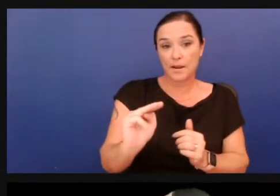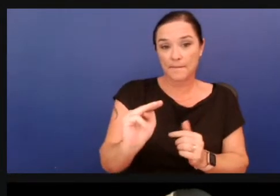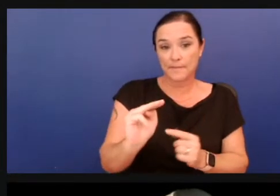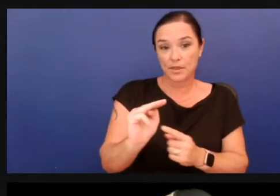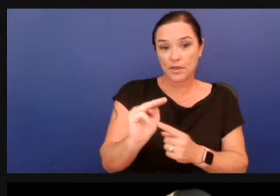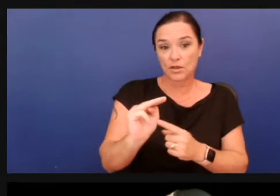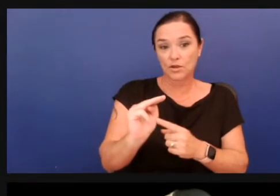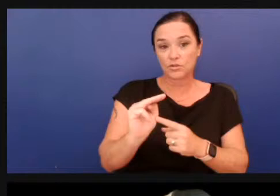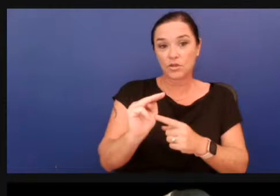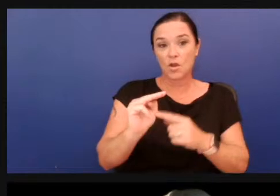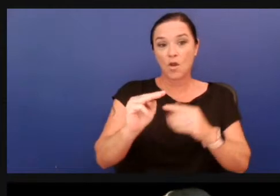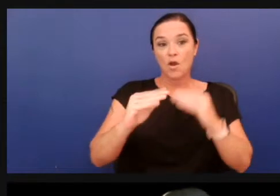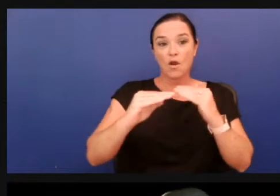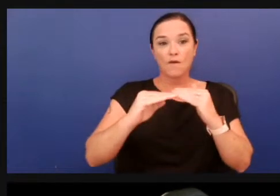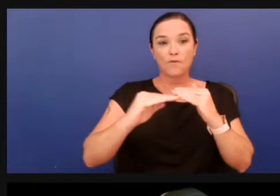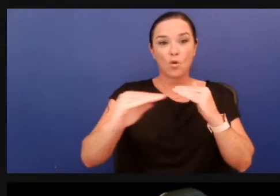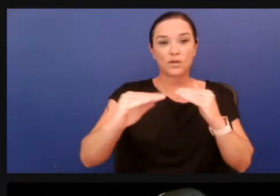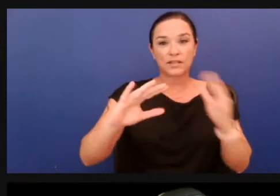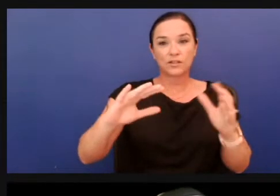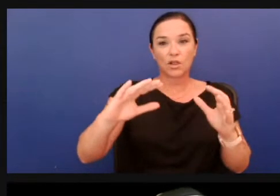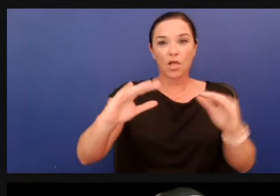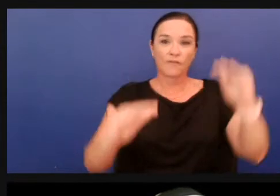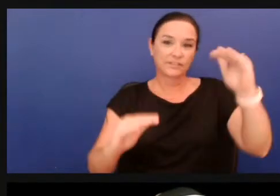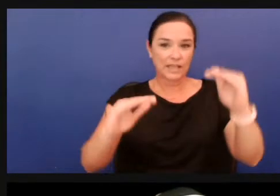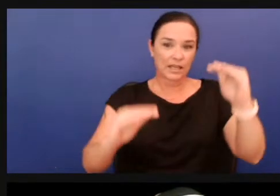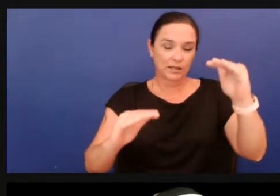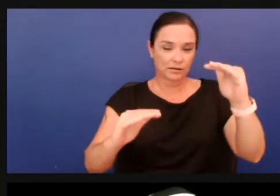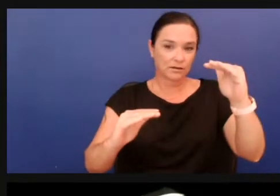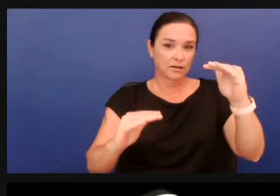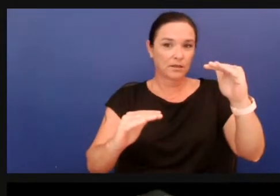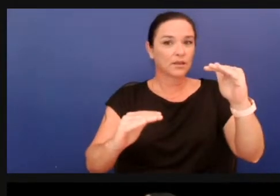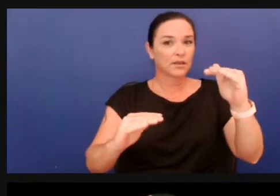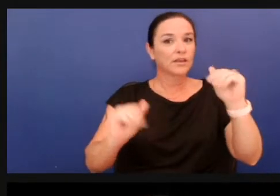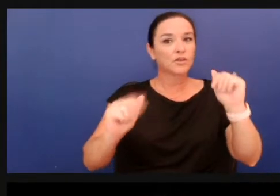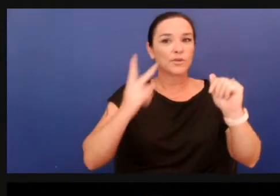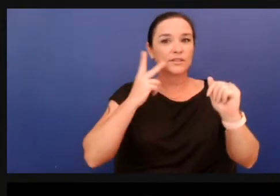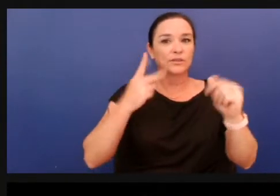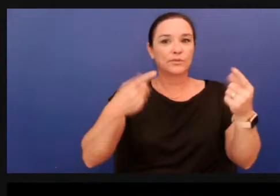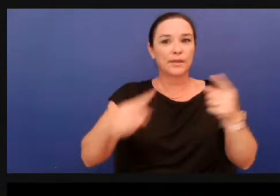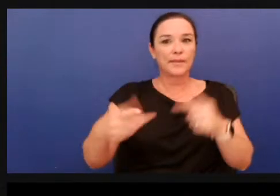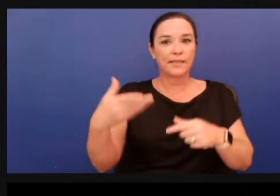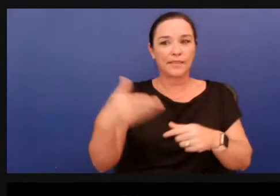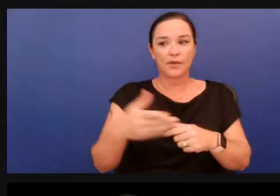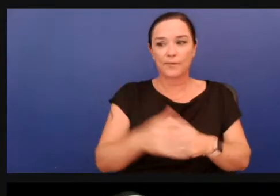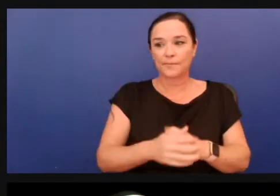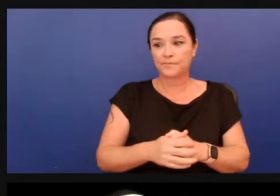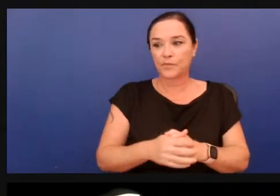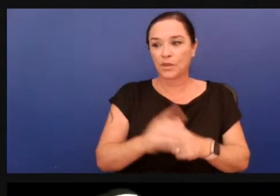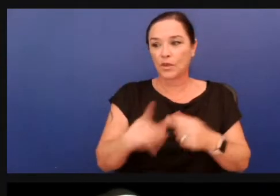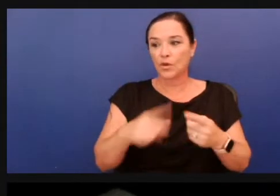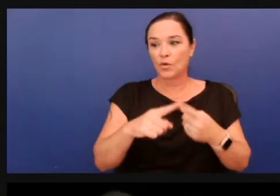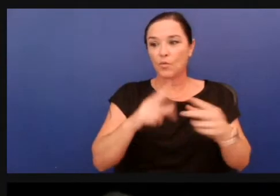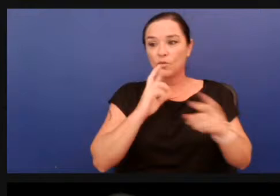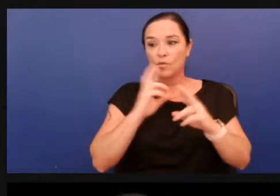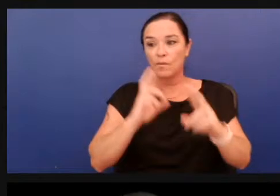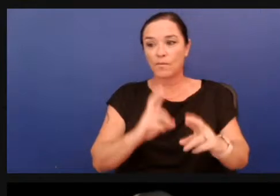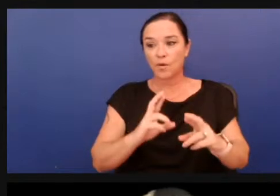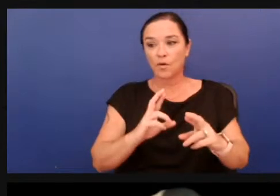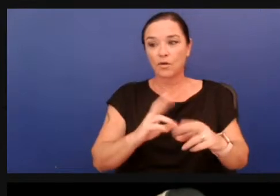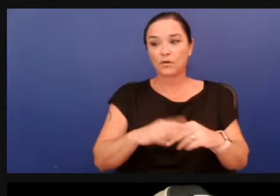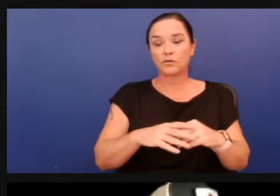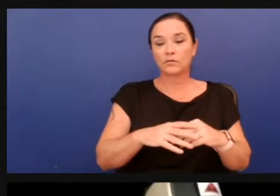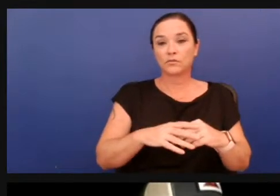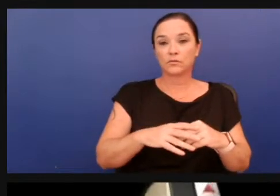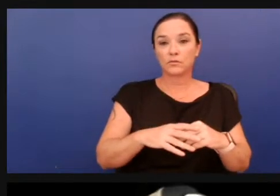horizontal offset, there it is right there on the Pāhala station. When they report the 50 centimeters of vertical offset up